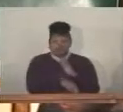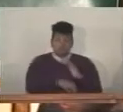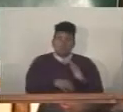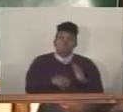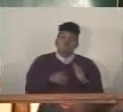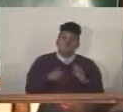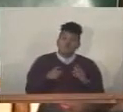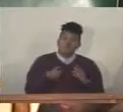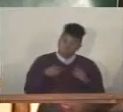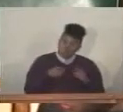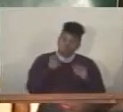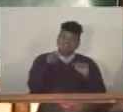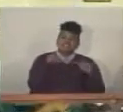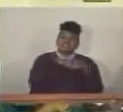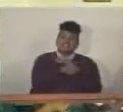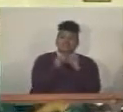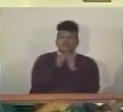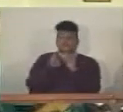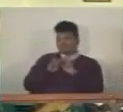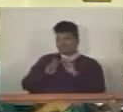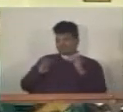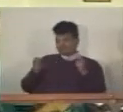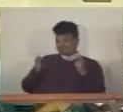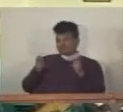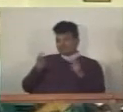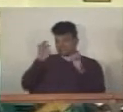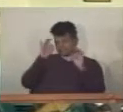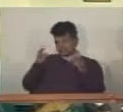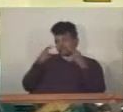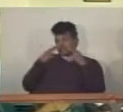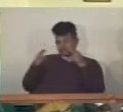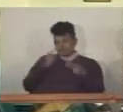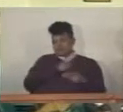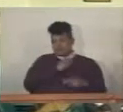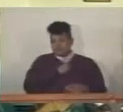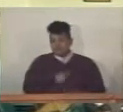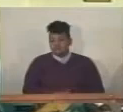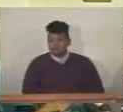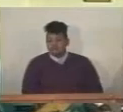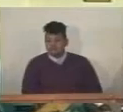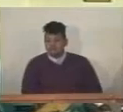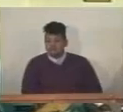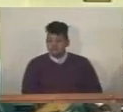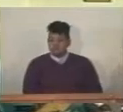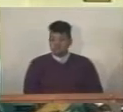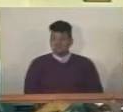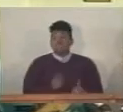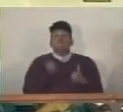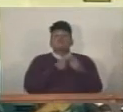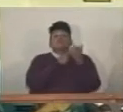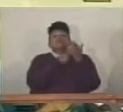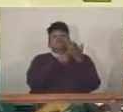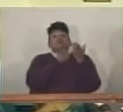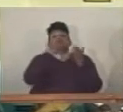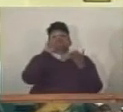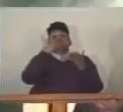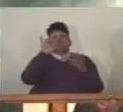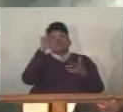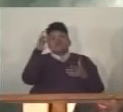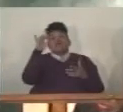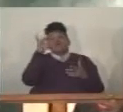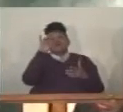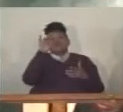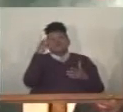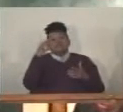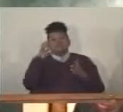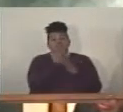Section 54 of the Principal Act to make provisions to widen the minister's powers to make regulations. And Clause 5 provides